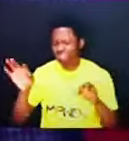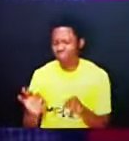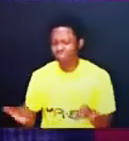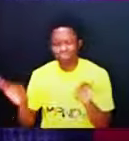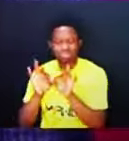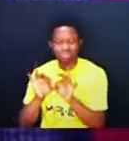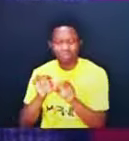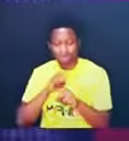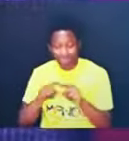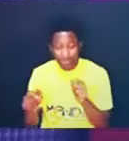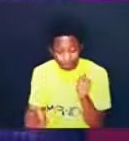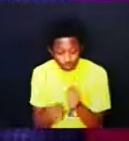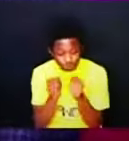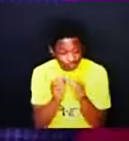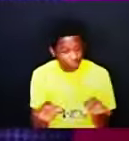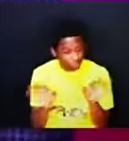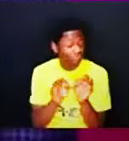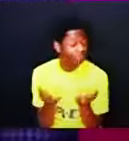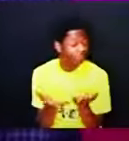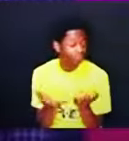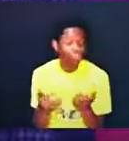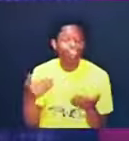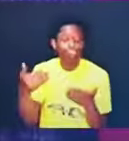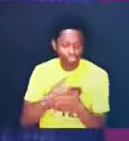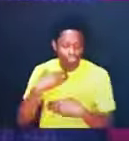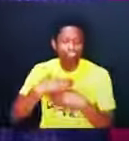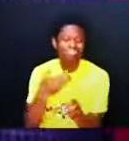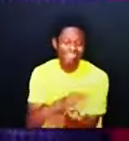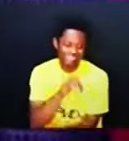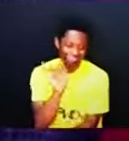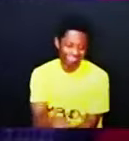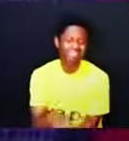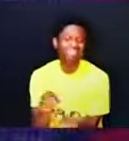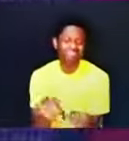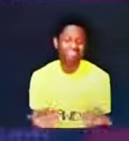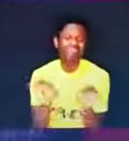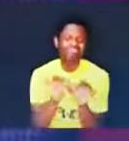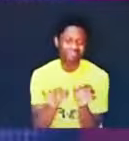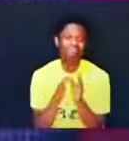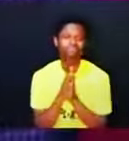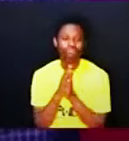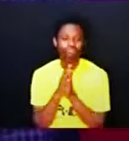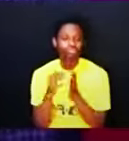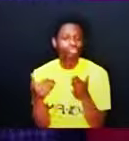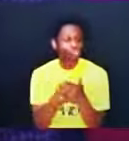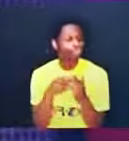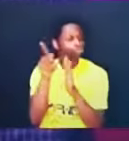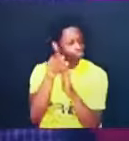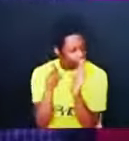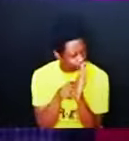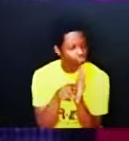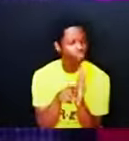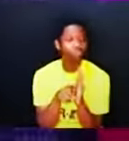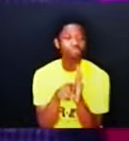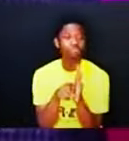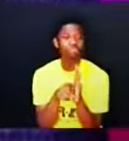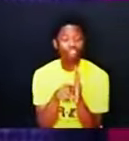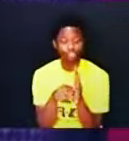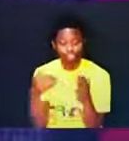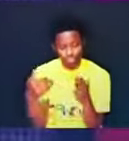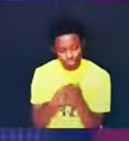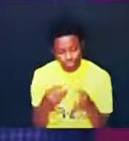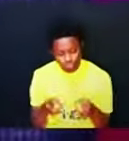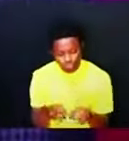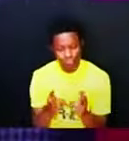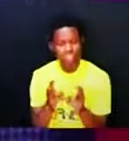wenom ni onyankopon krofo foforo. A new creation, onyankopon a new principle, kwan foforo, a new way